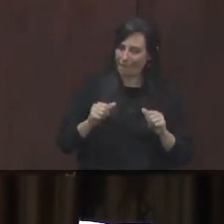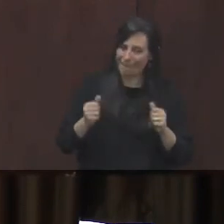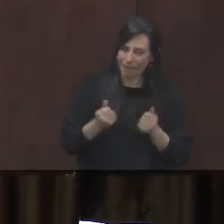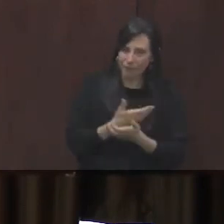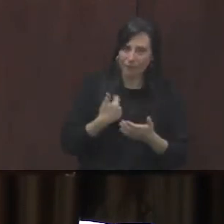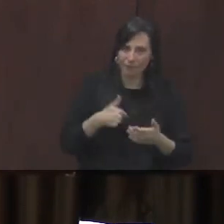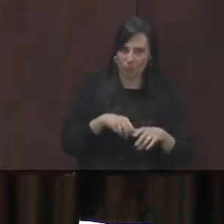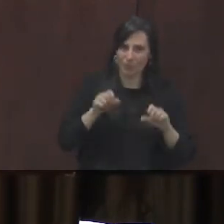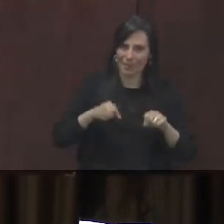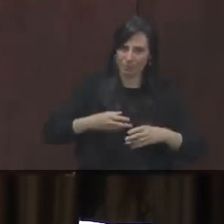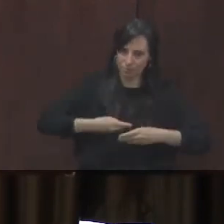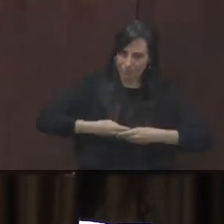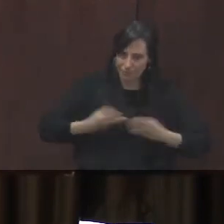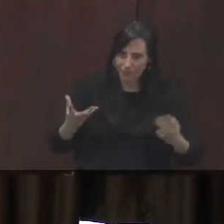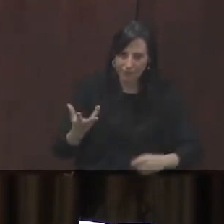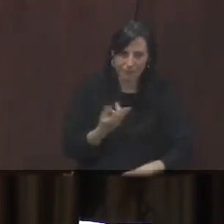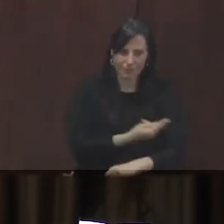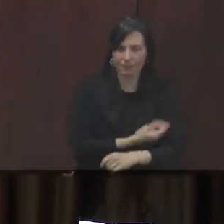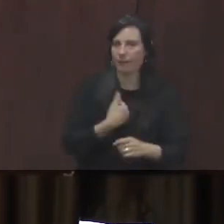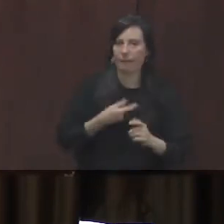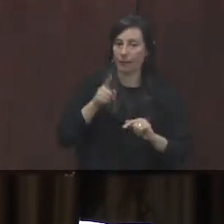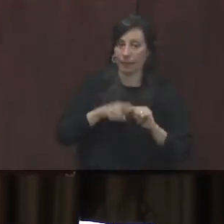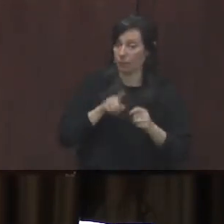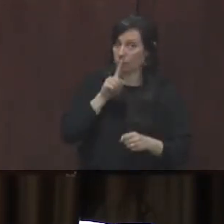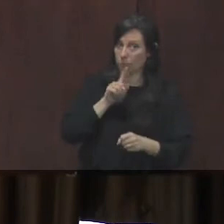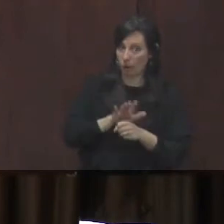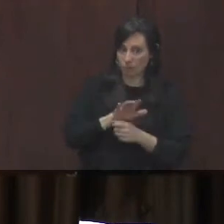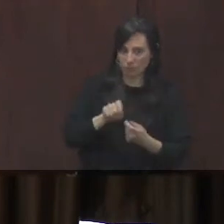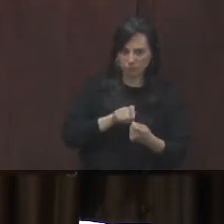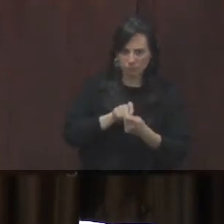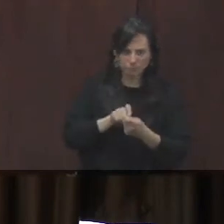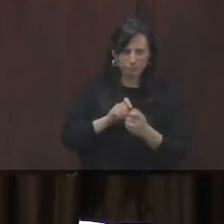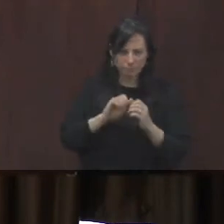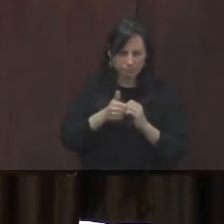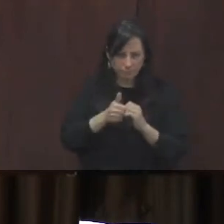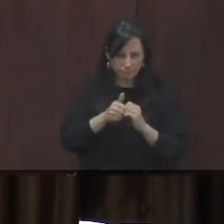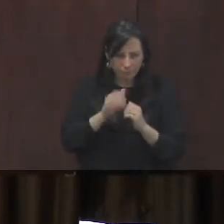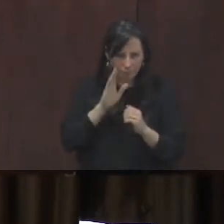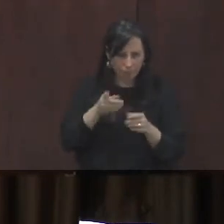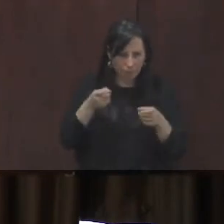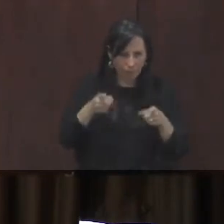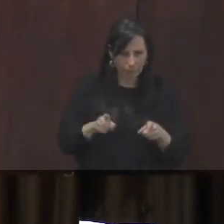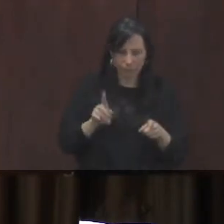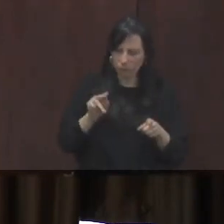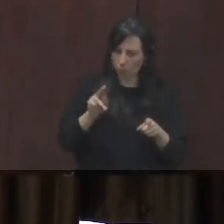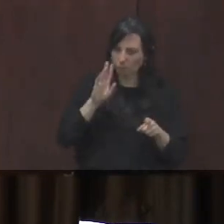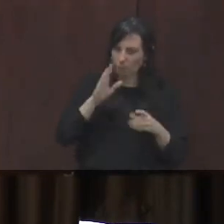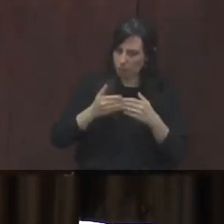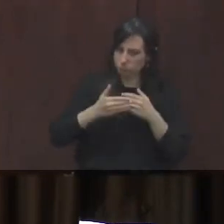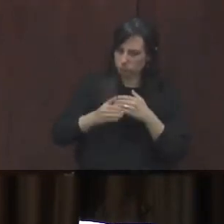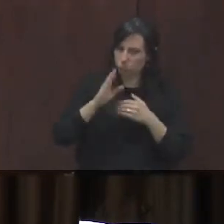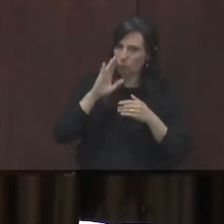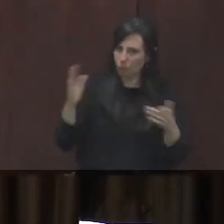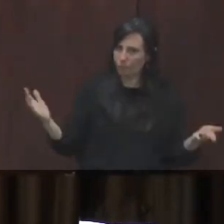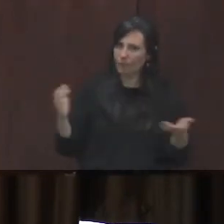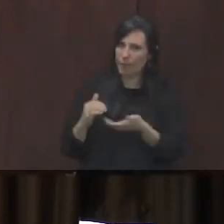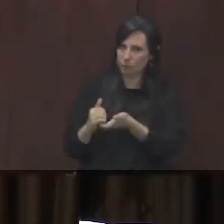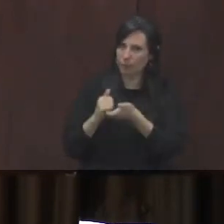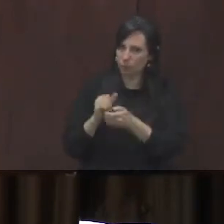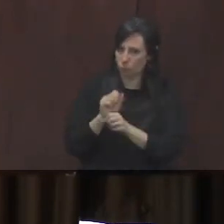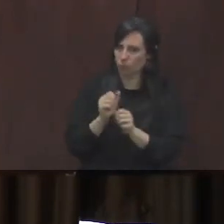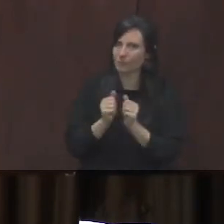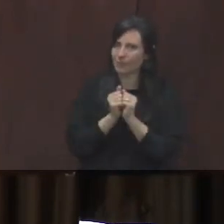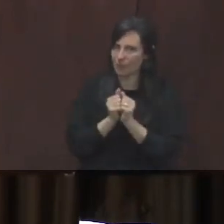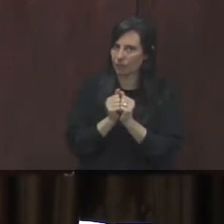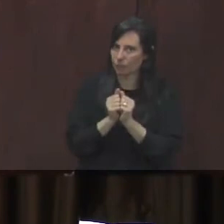important that that happens soon. I can't make promises about what that'll look like, except to say that we'll collaborate as we try to come up with a community solution. If you